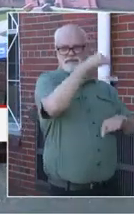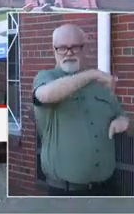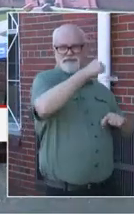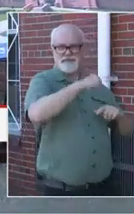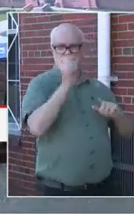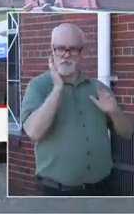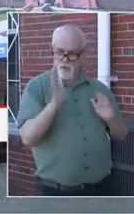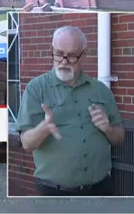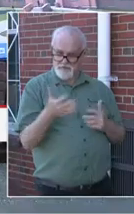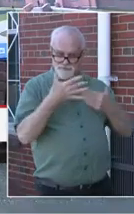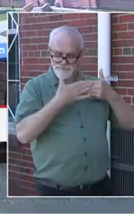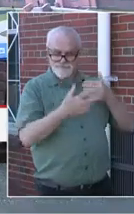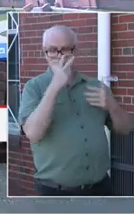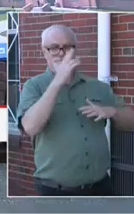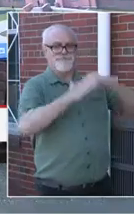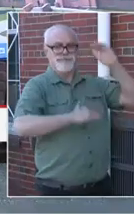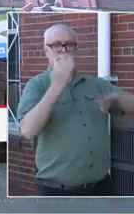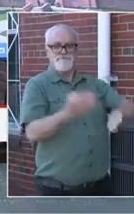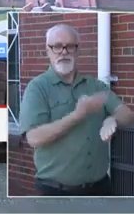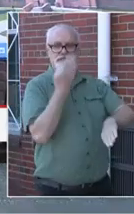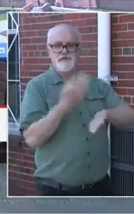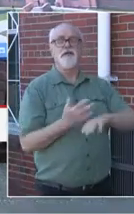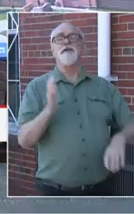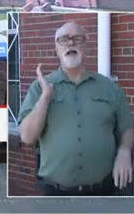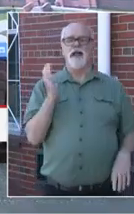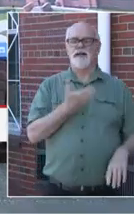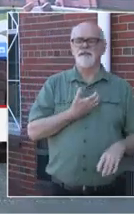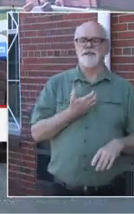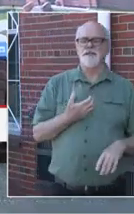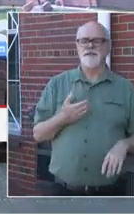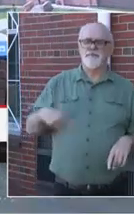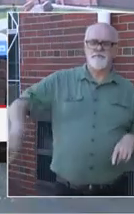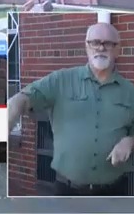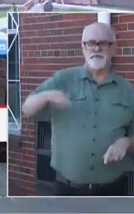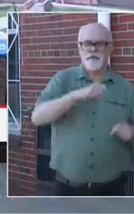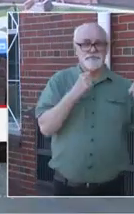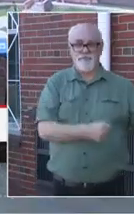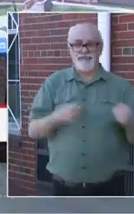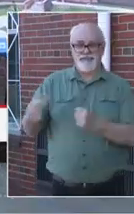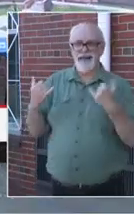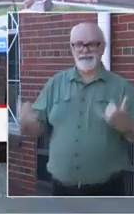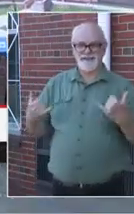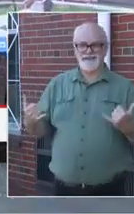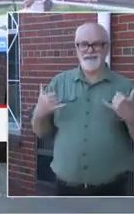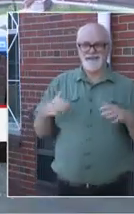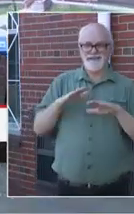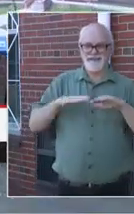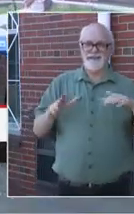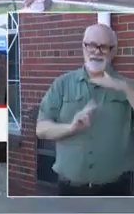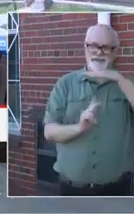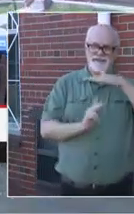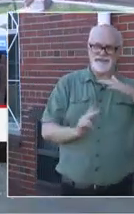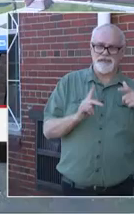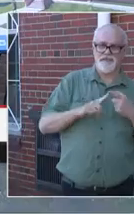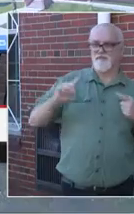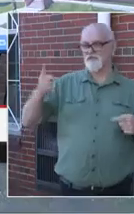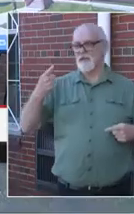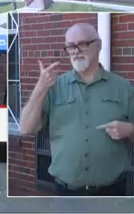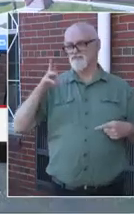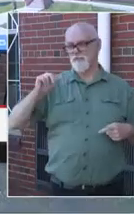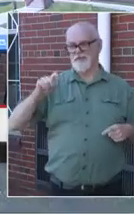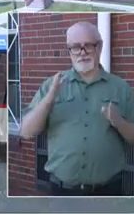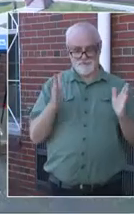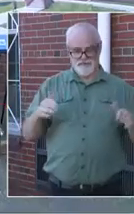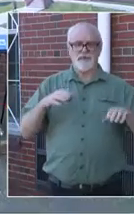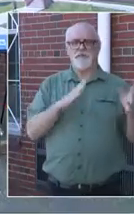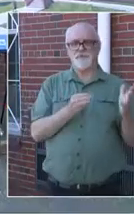team of kindergartner and first graders, give them a round of applause. They've been really patient today. This